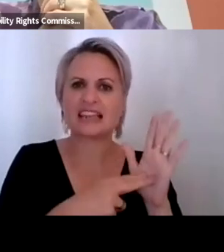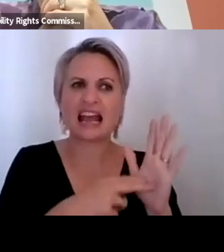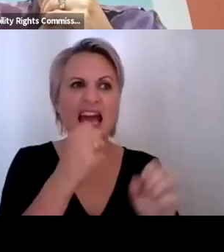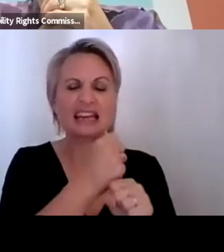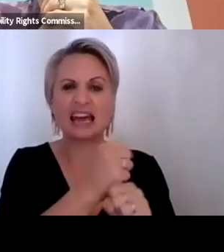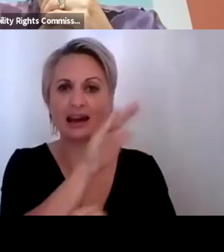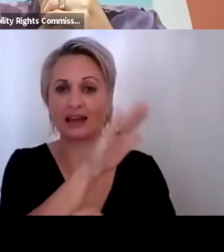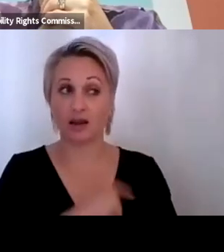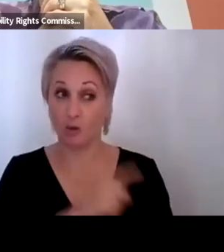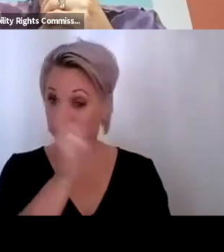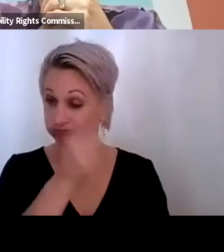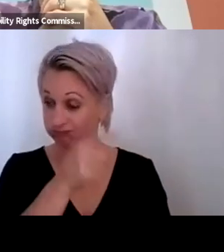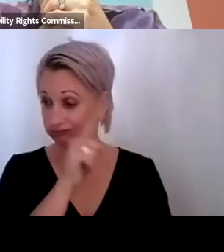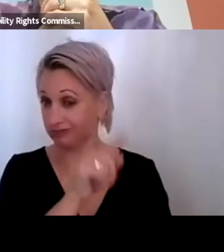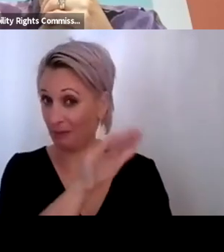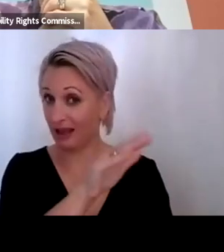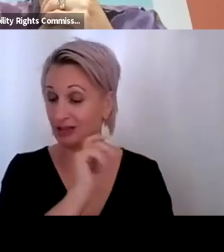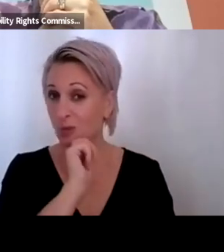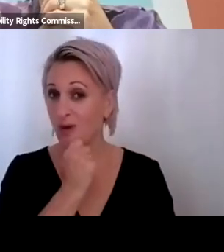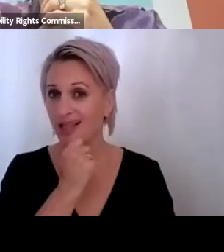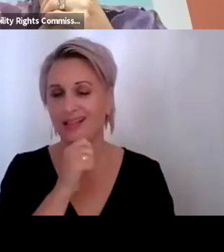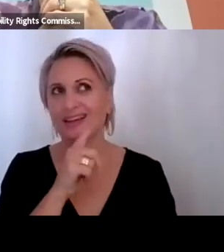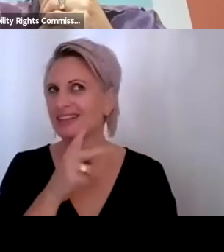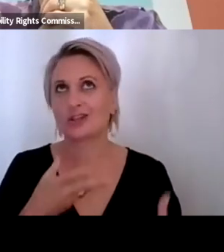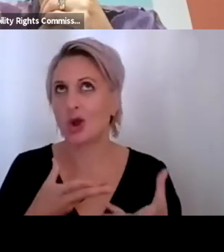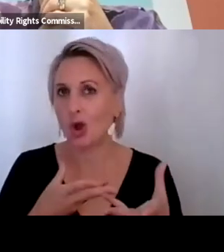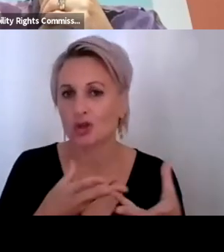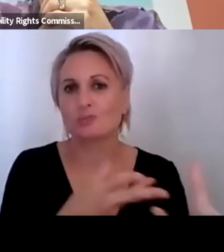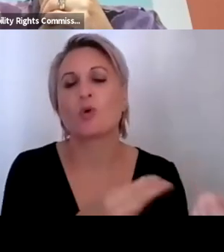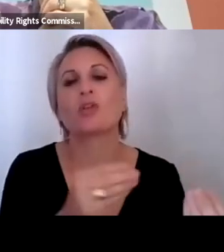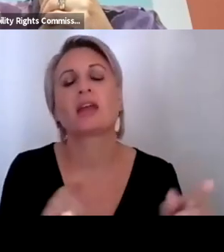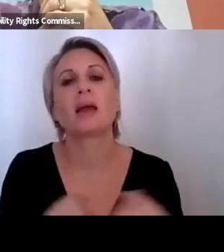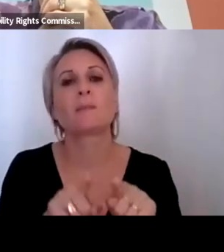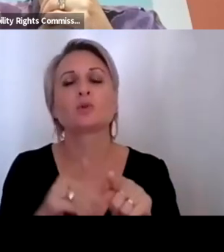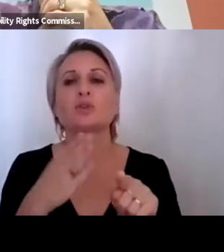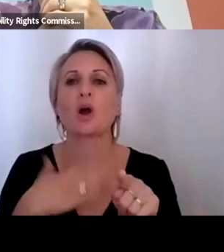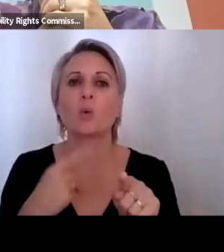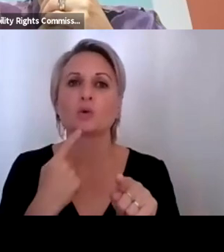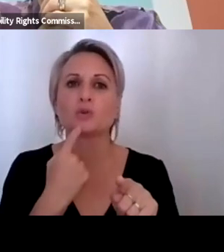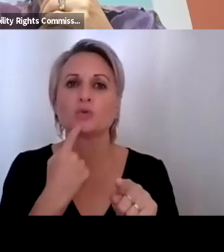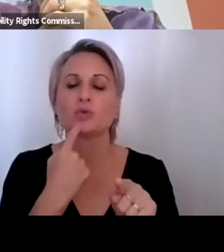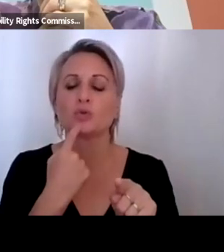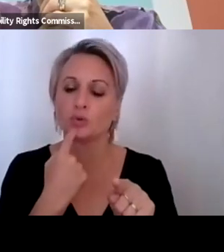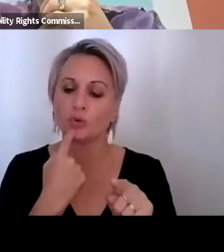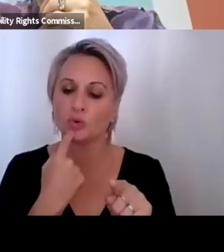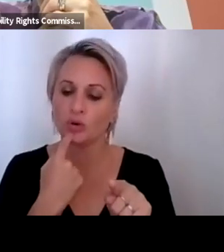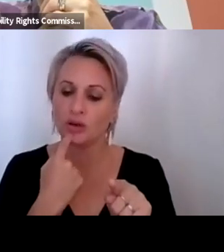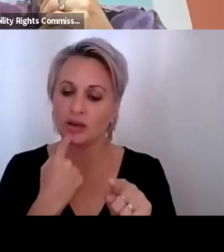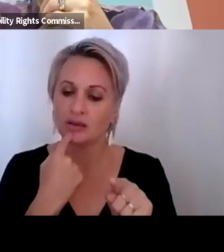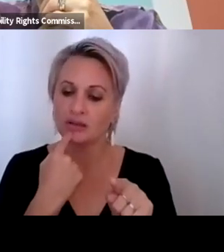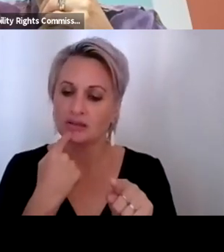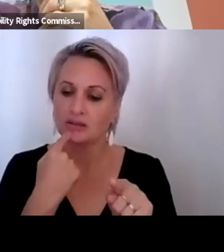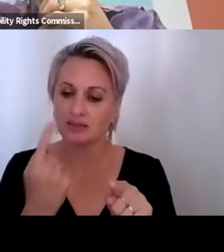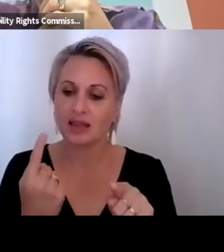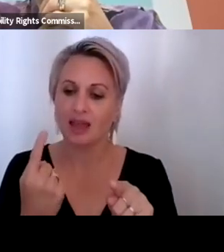little bit later. It didn't kind of go as we wanted. But I just wanted to share, so what I'm going to do is I'm going to share a little bit about